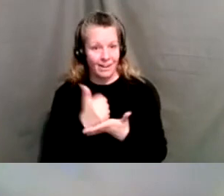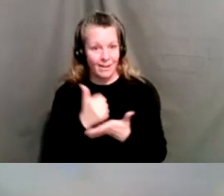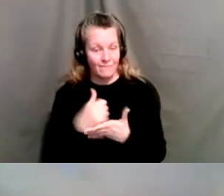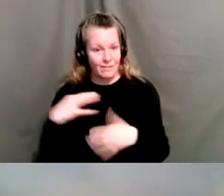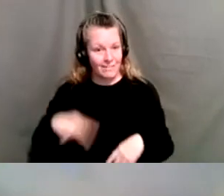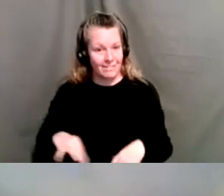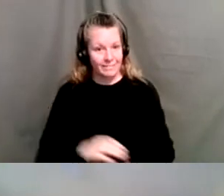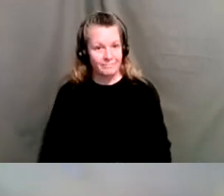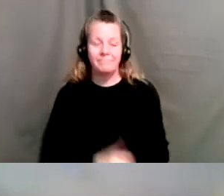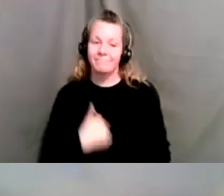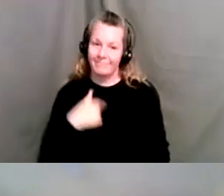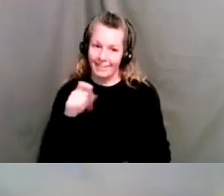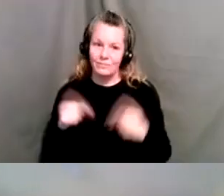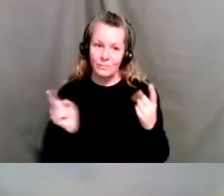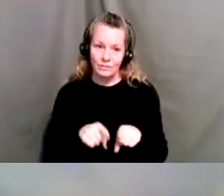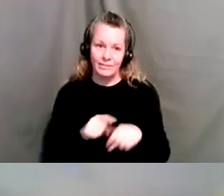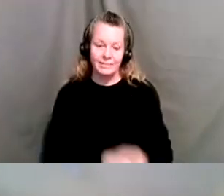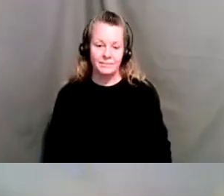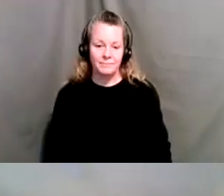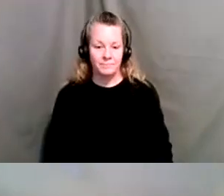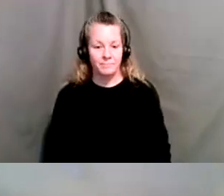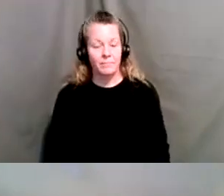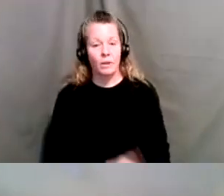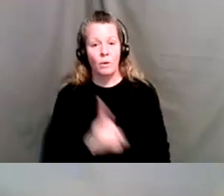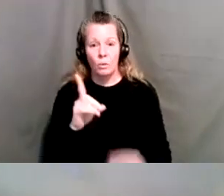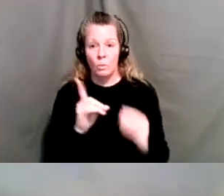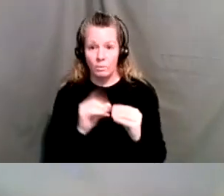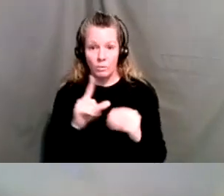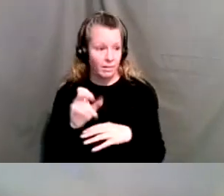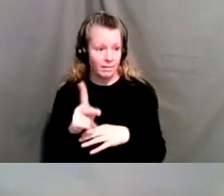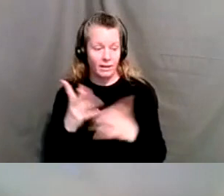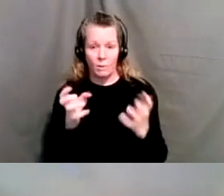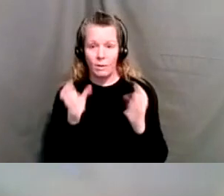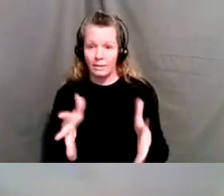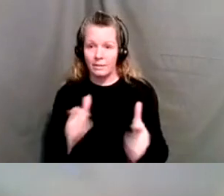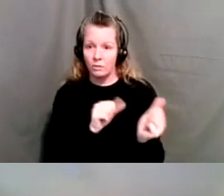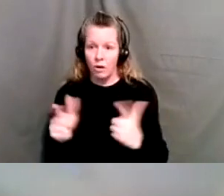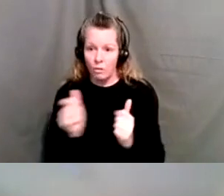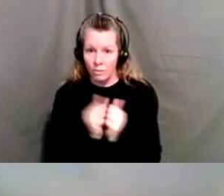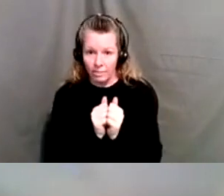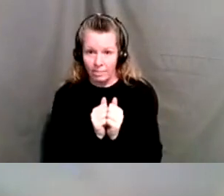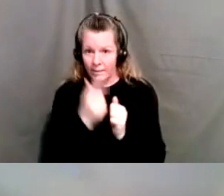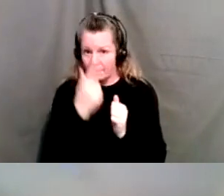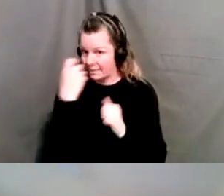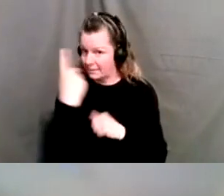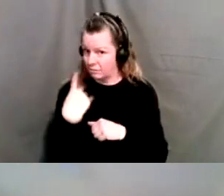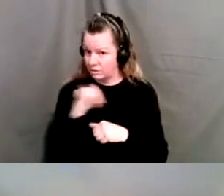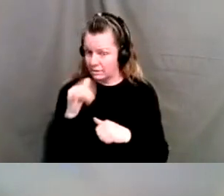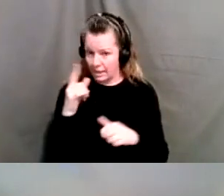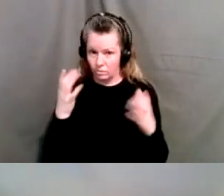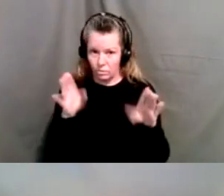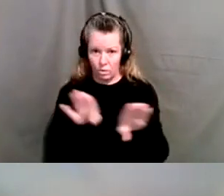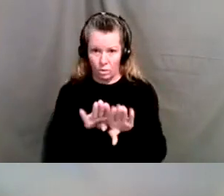I have to agree. One more link I want to leave you all with, because it looks like we're kind of coming to a close